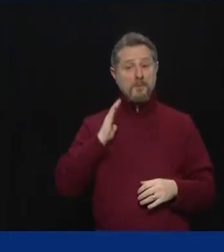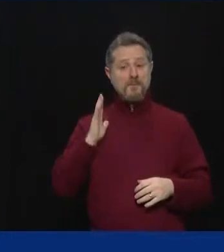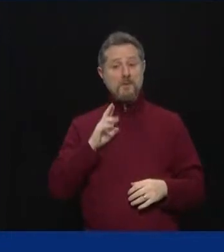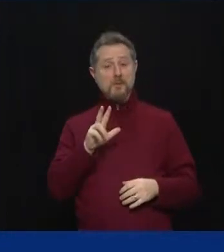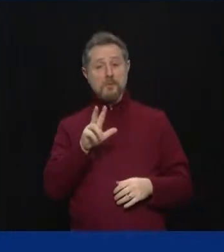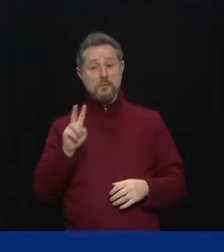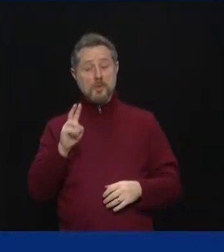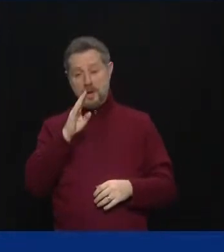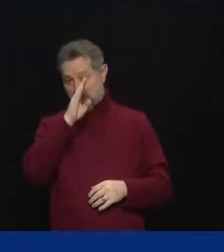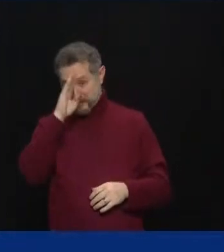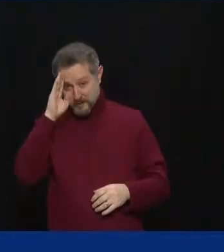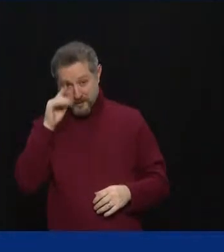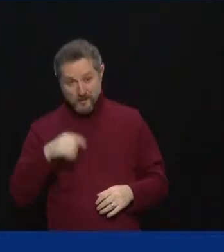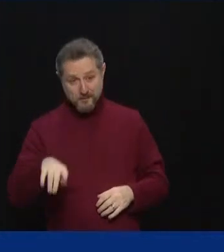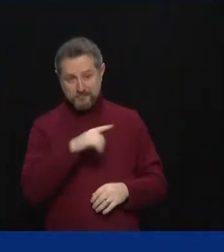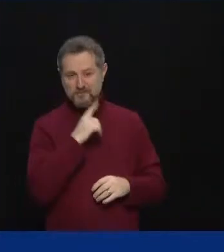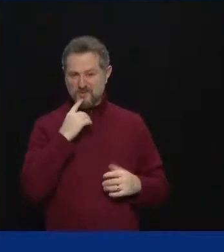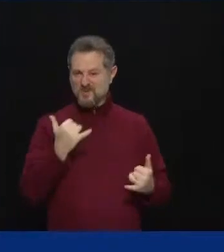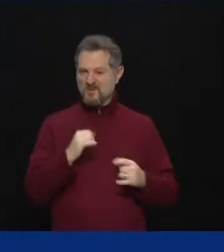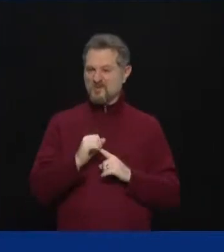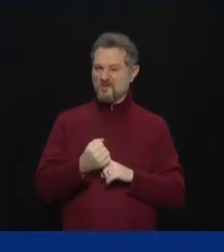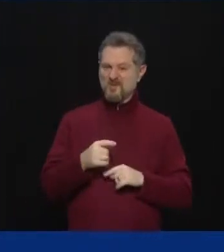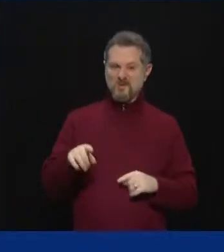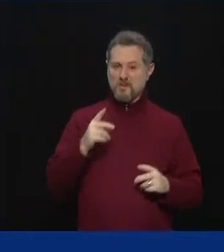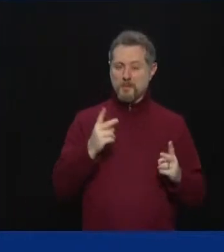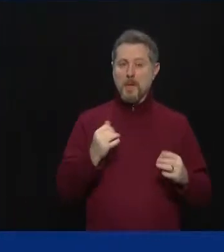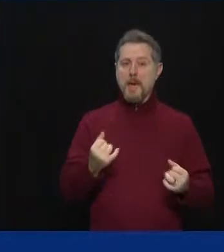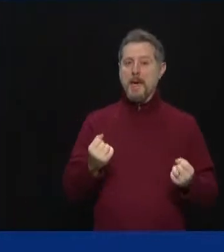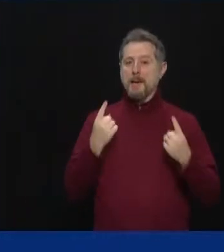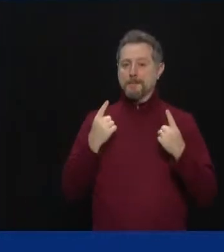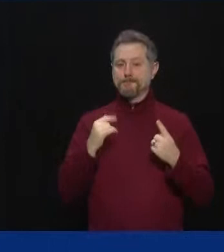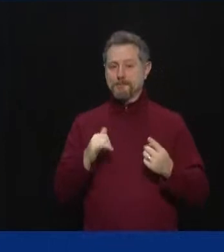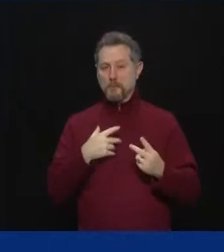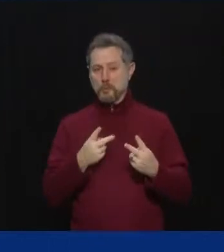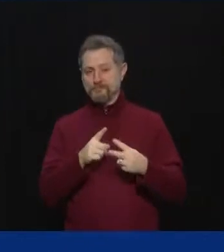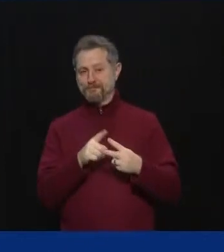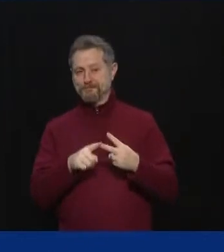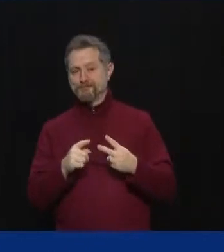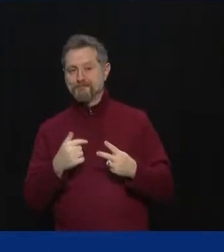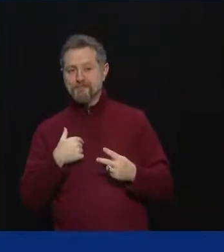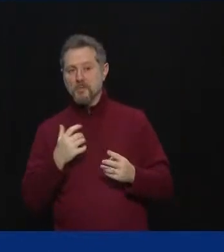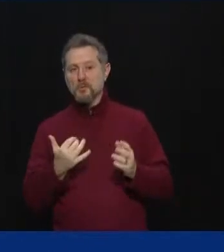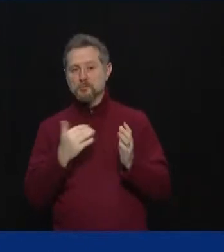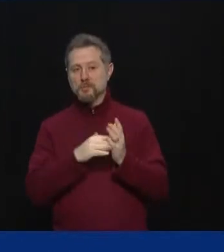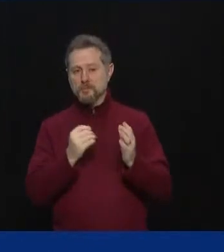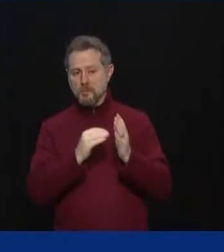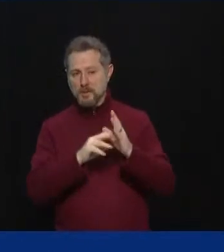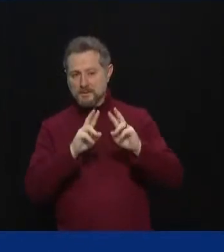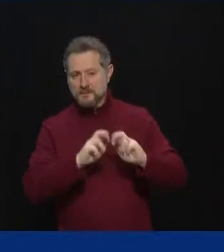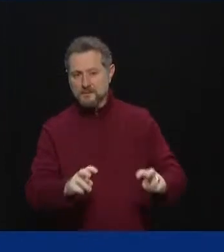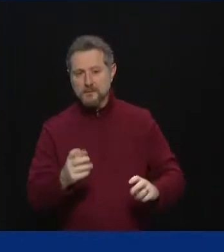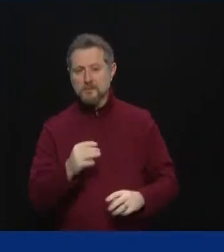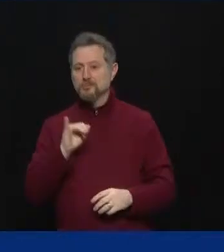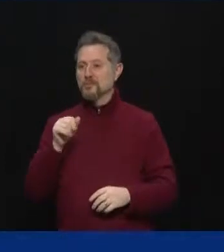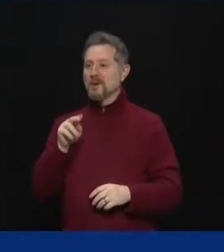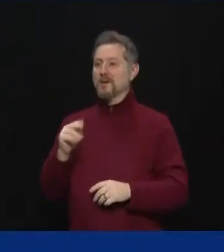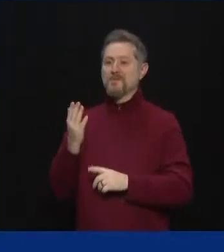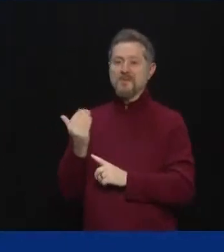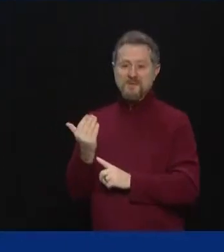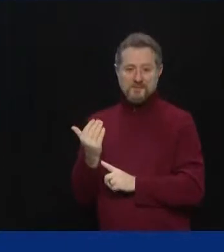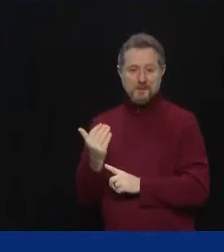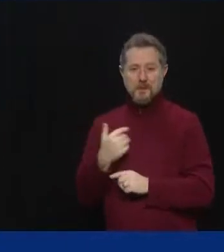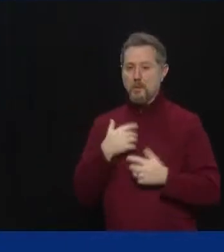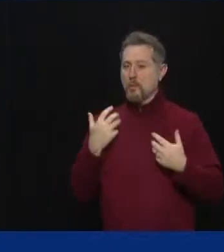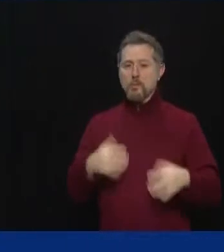that. I want to make sure that people understand two things. One is that we're going to reassess this on January 15th. I don't want to give